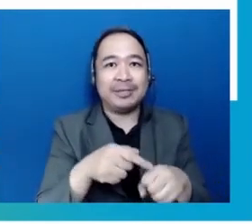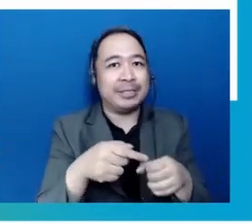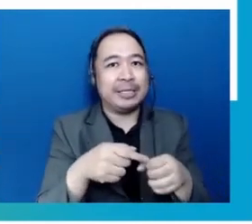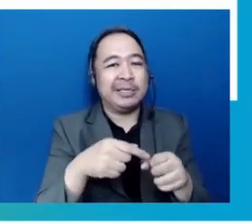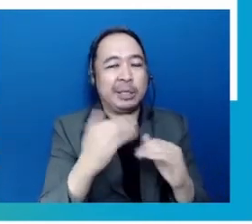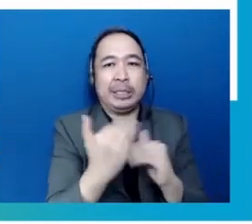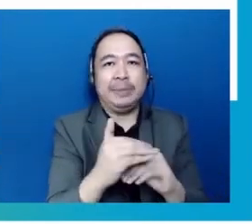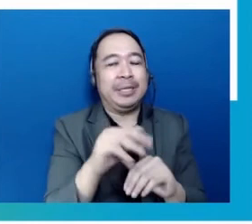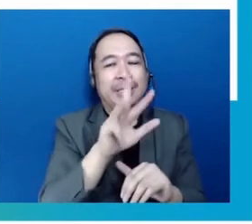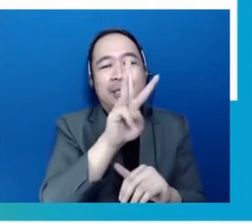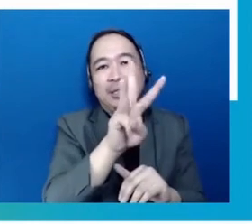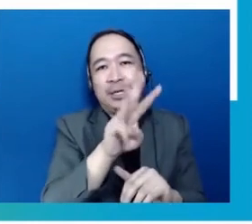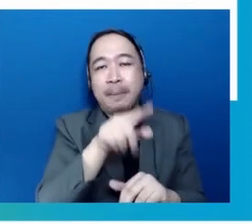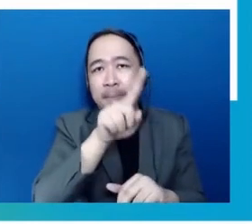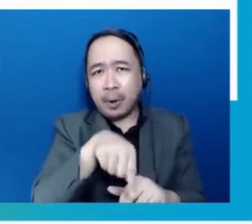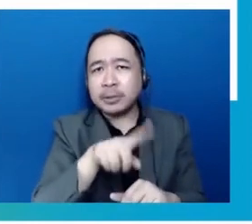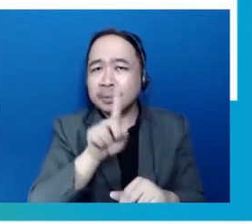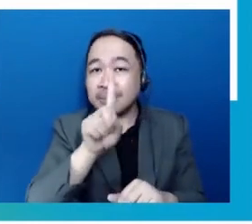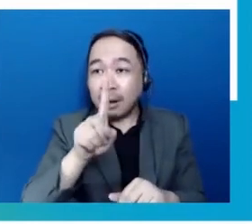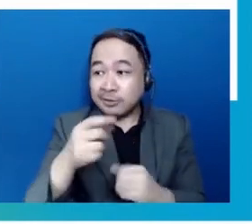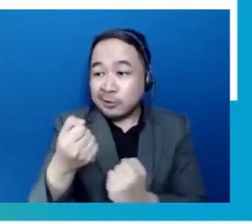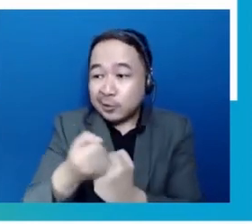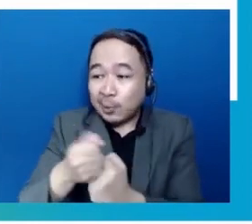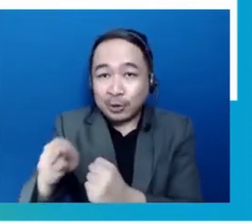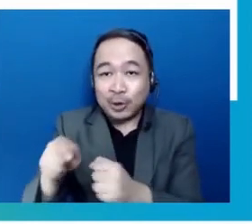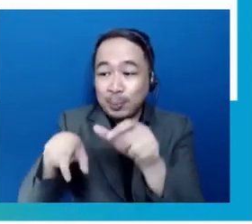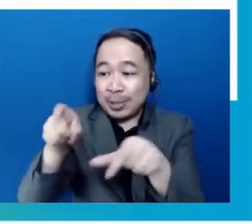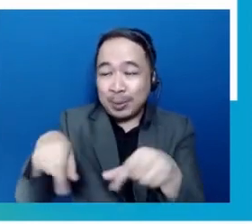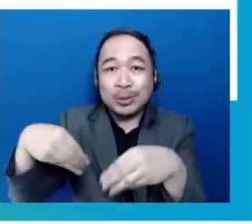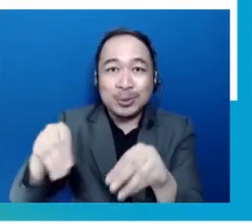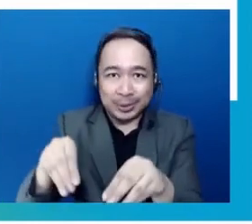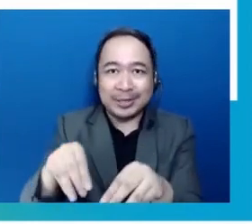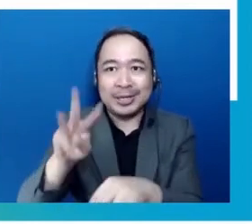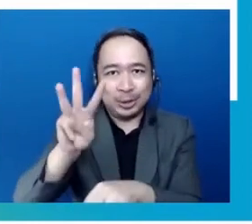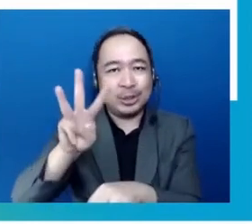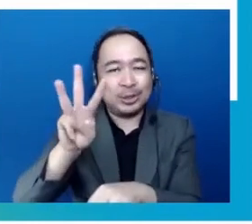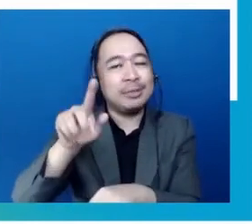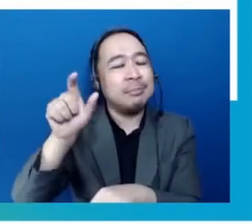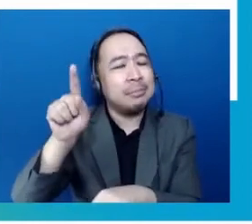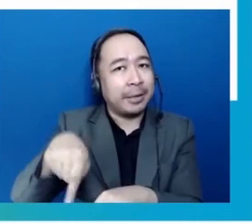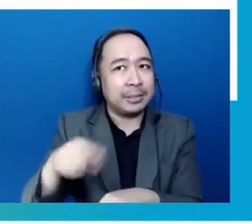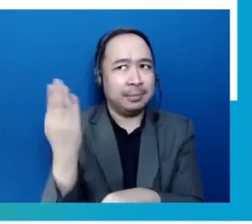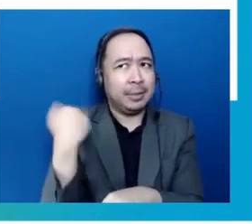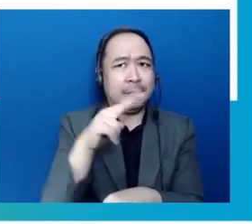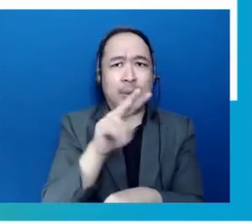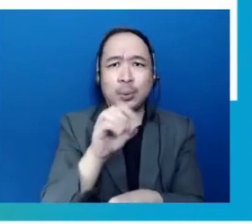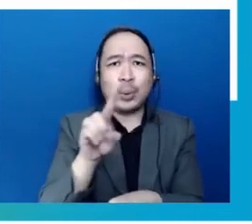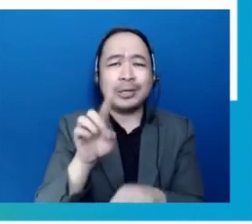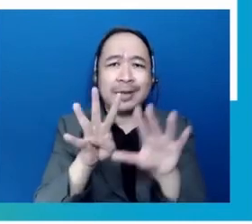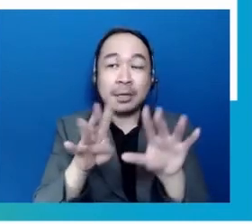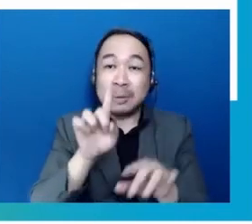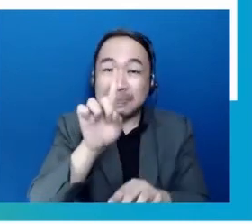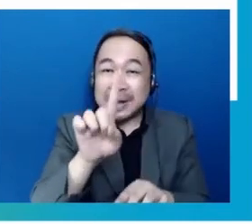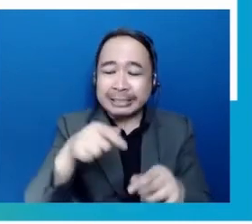and the compensation was supposed to be provided for 3 months, and that was back in 2019. Construction is still ongoing and the